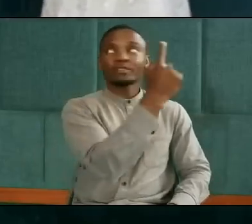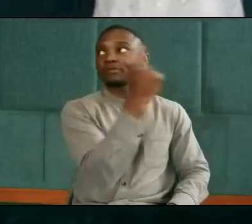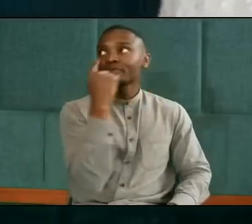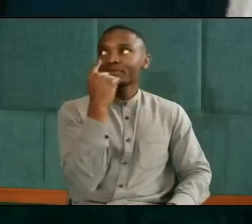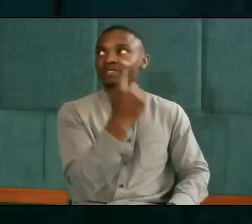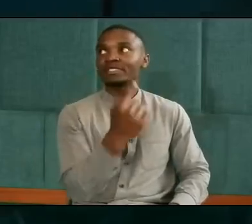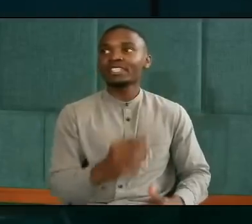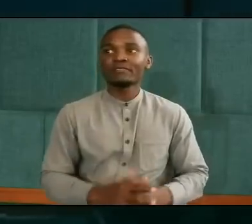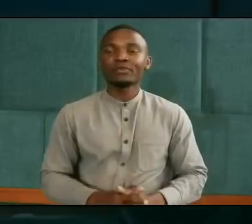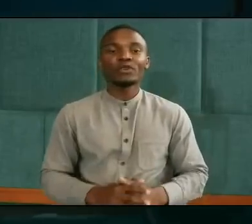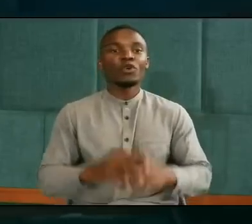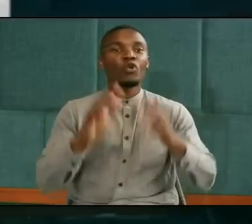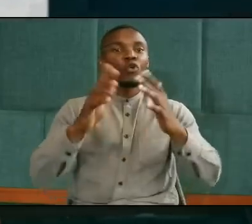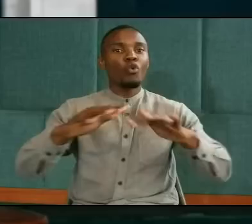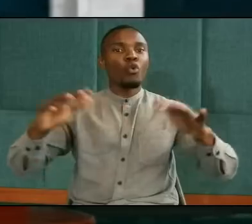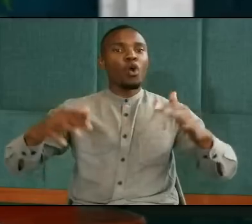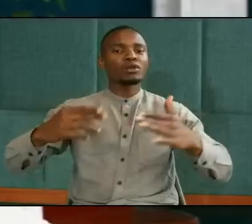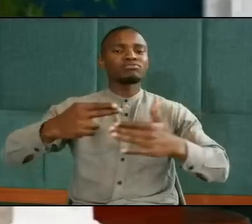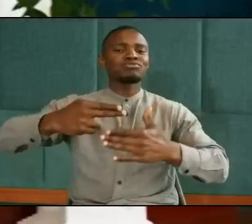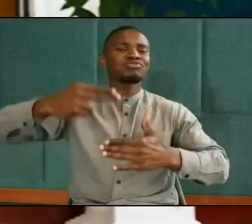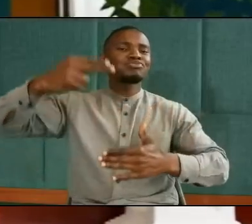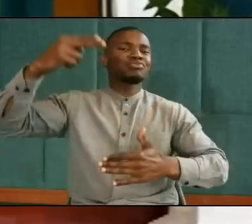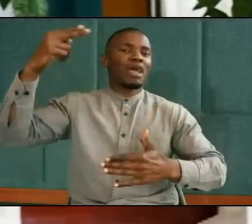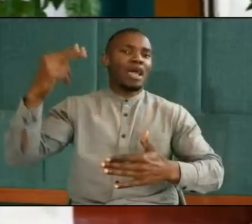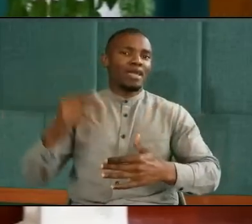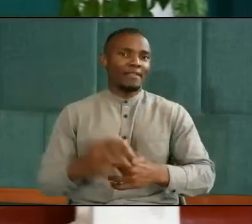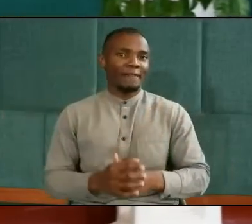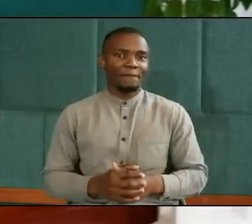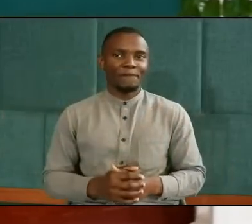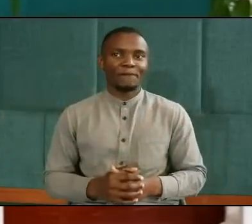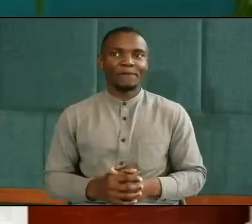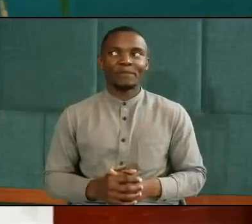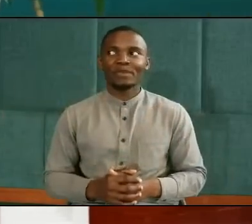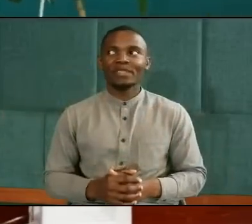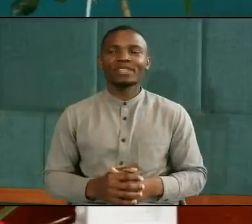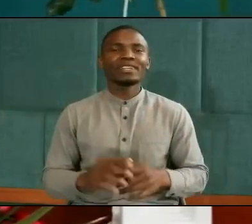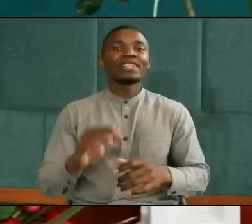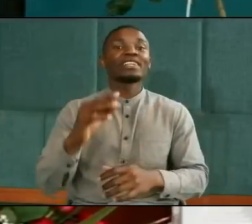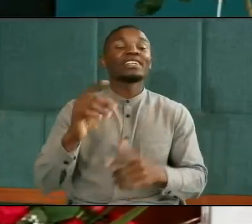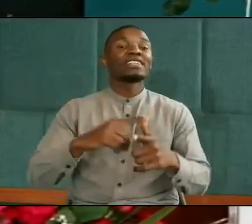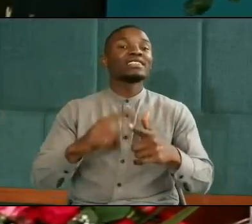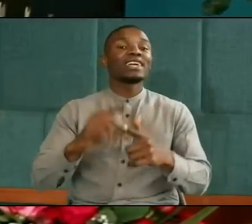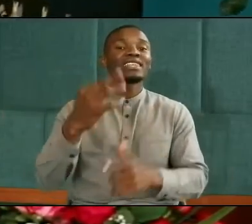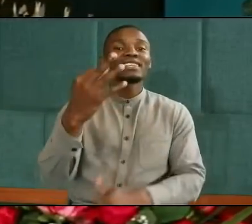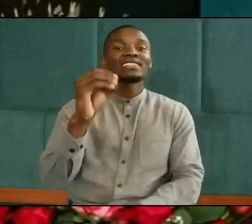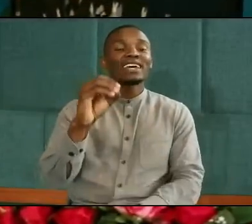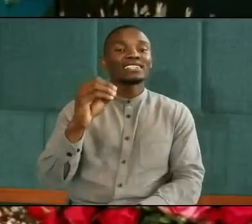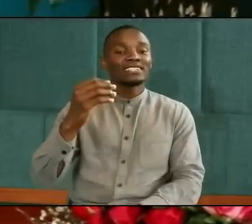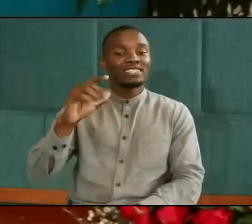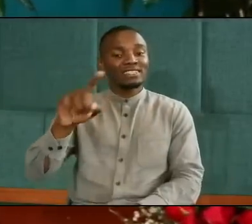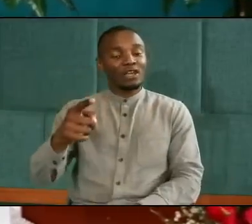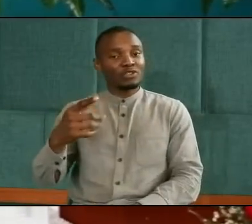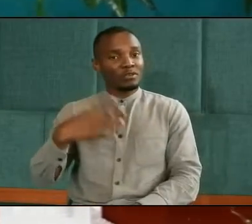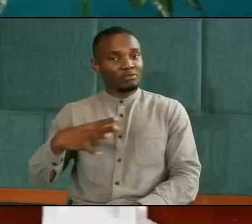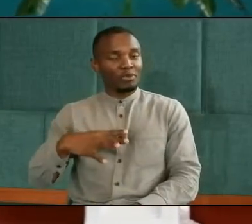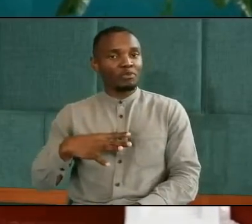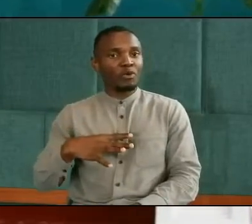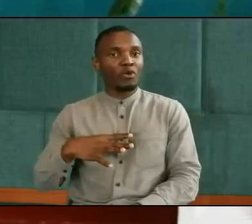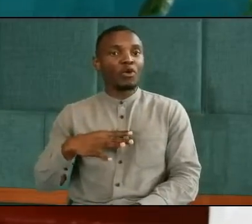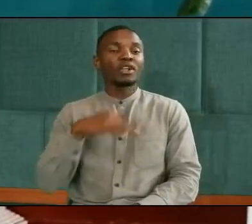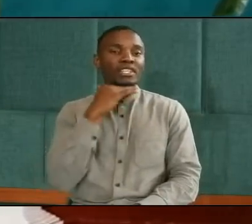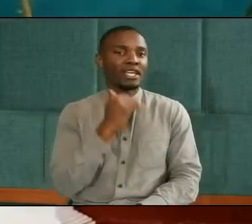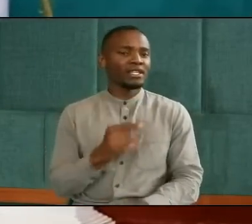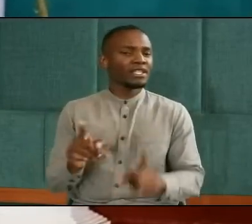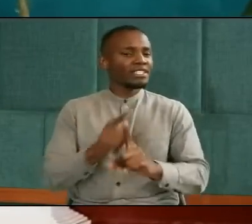5 meters high, right? At the end of the day, 30,000 people were dead, and they thought that God was